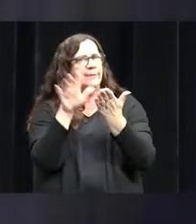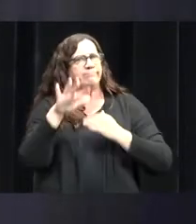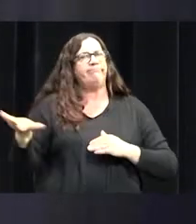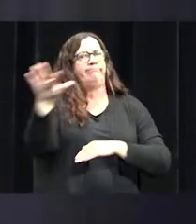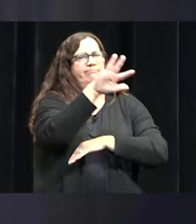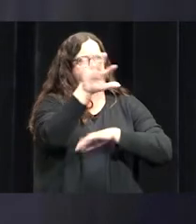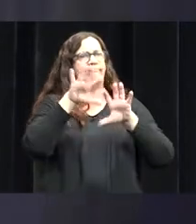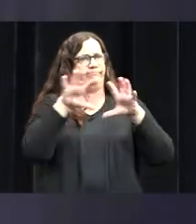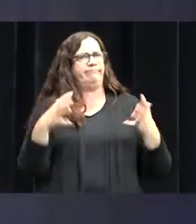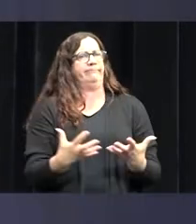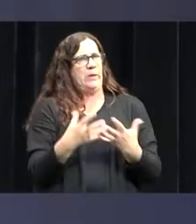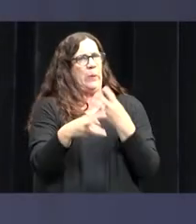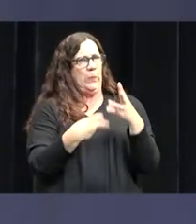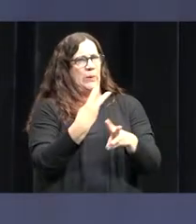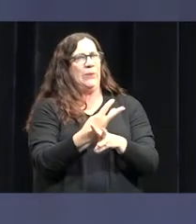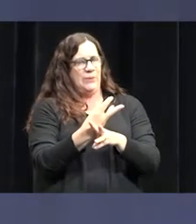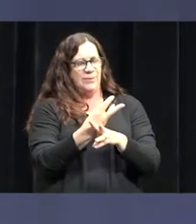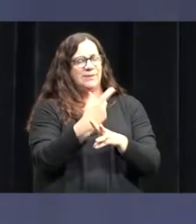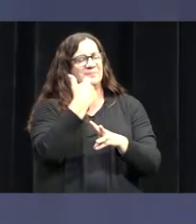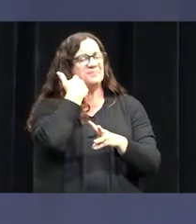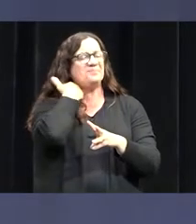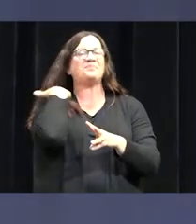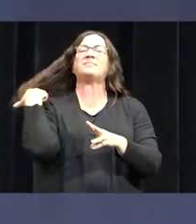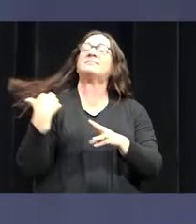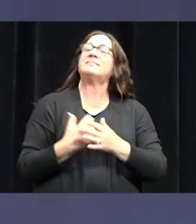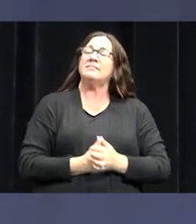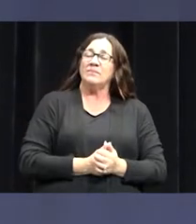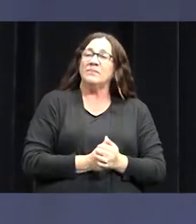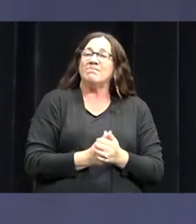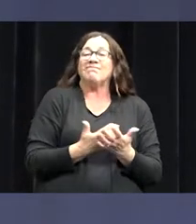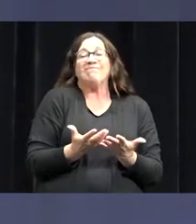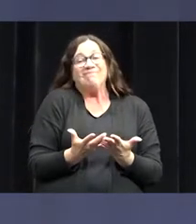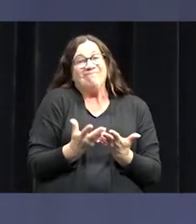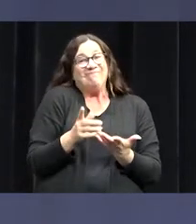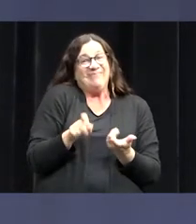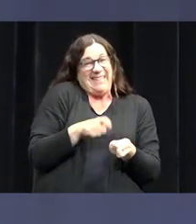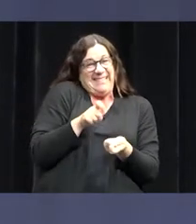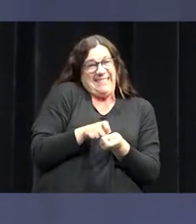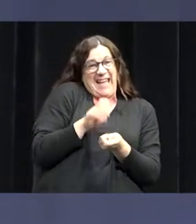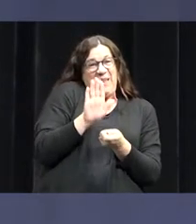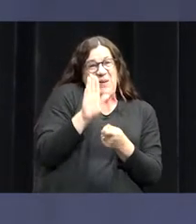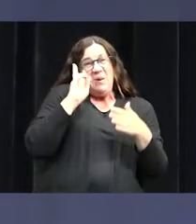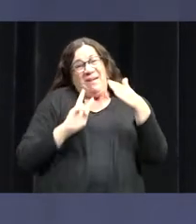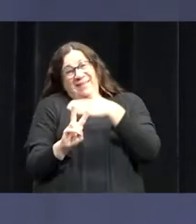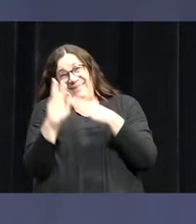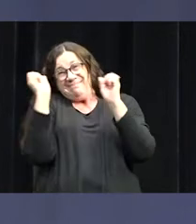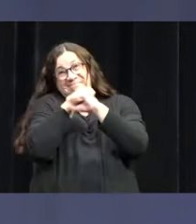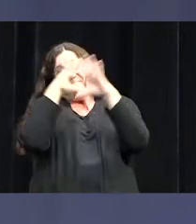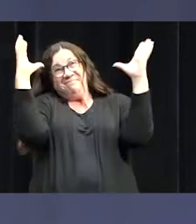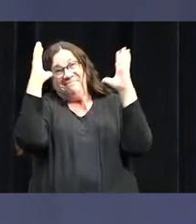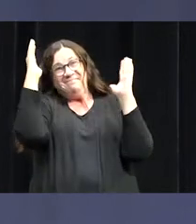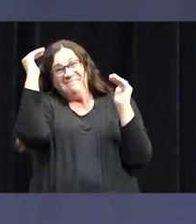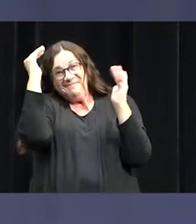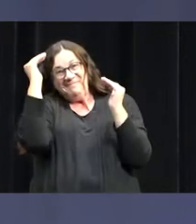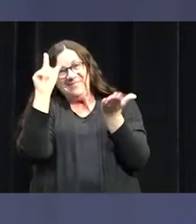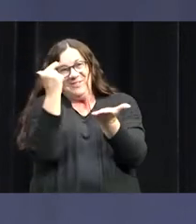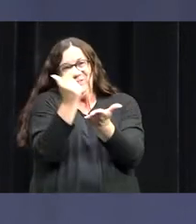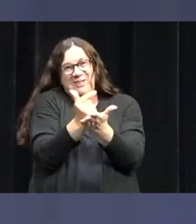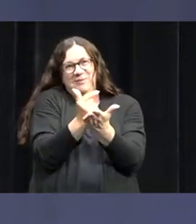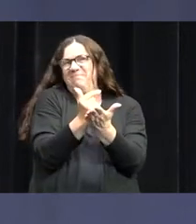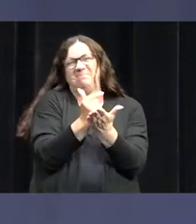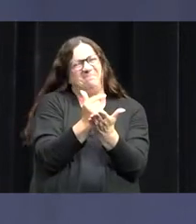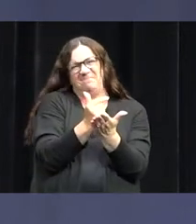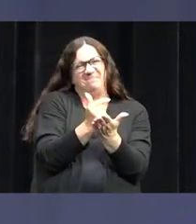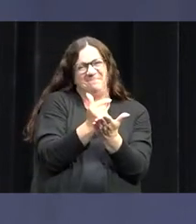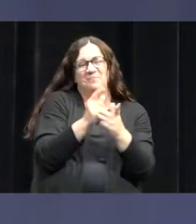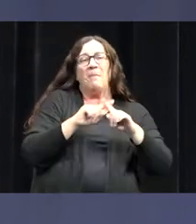throughout the world while i'm sure this is not exactly what you expected for your graduation this